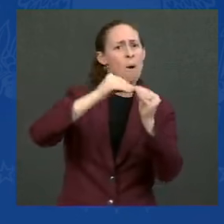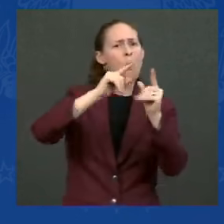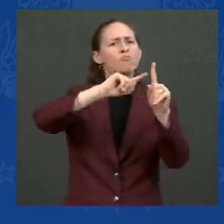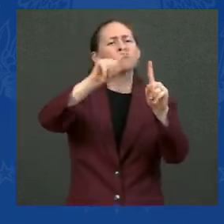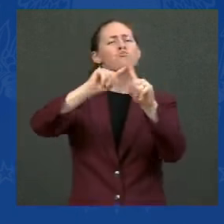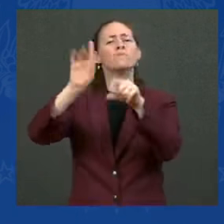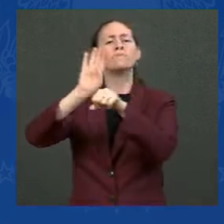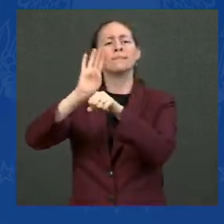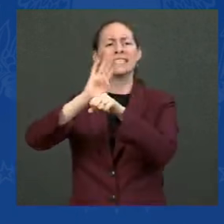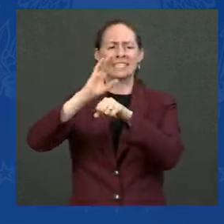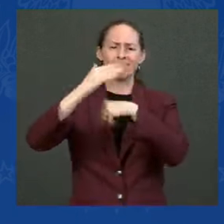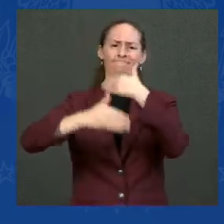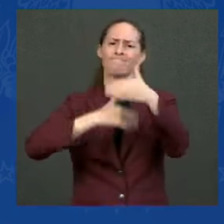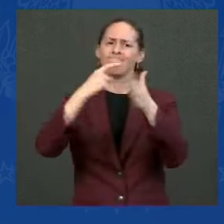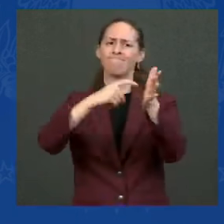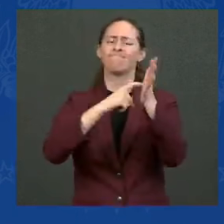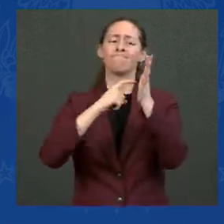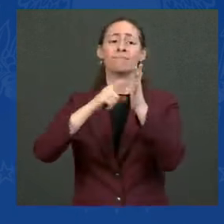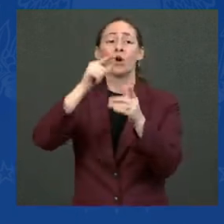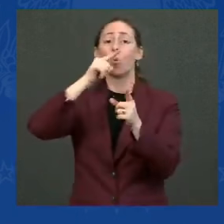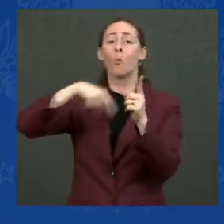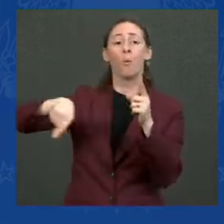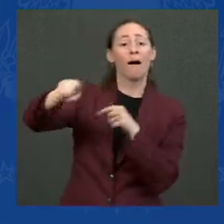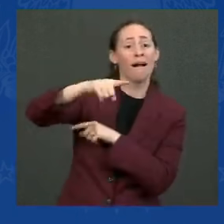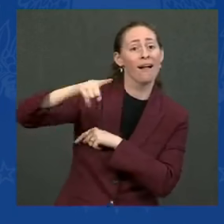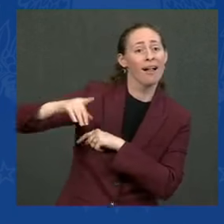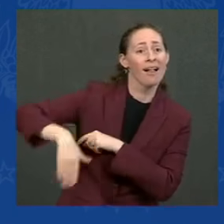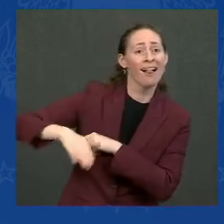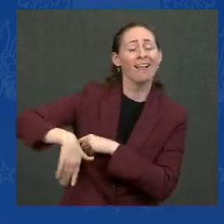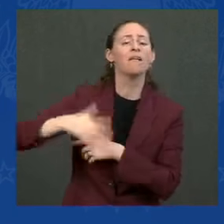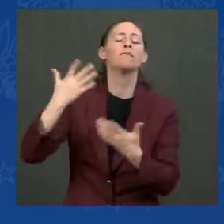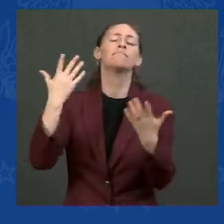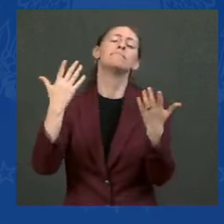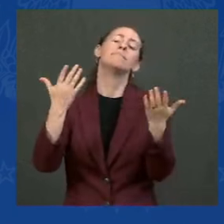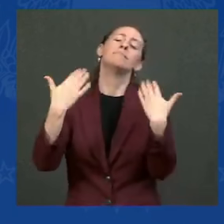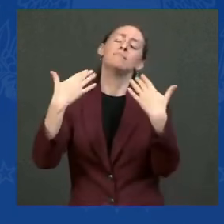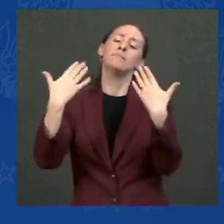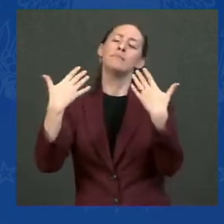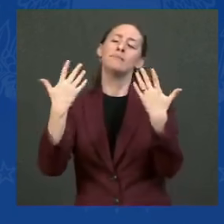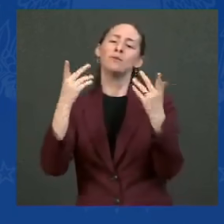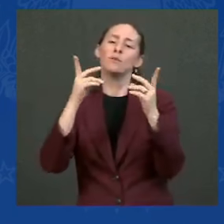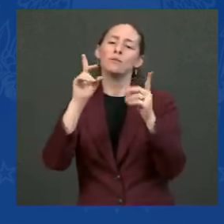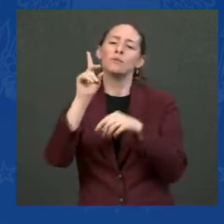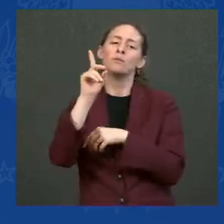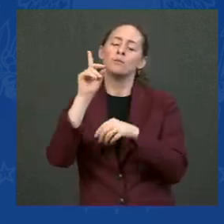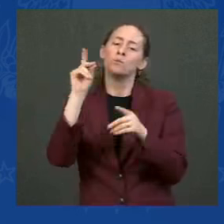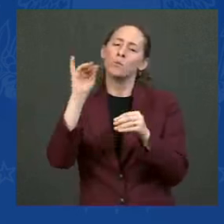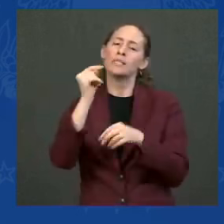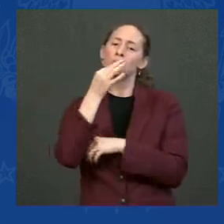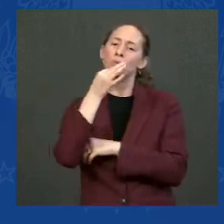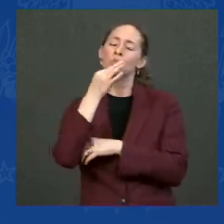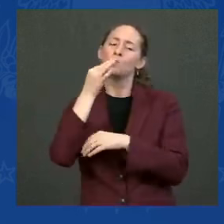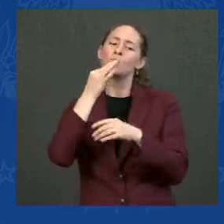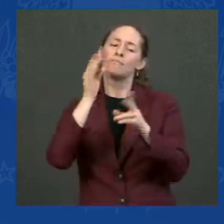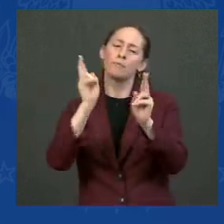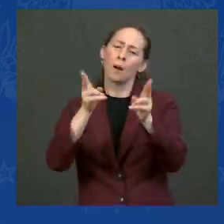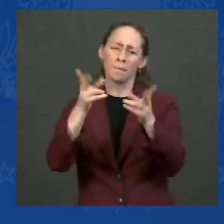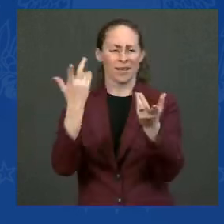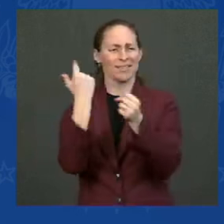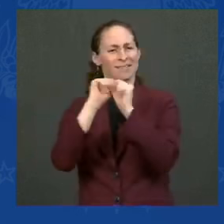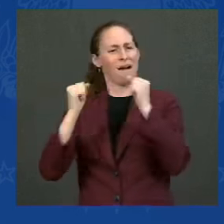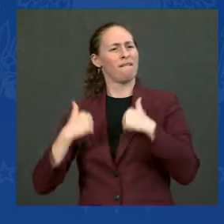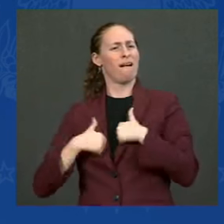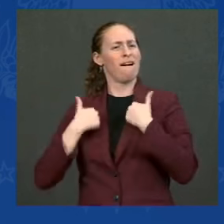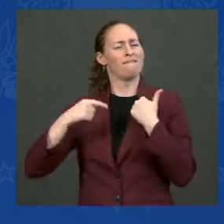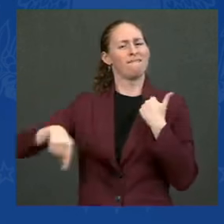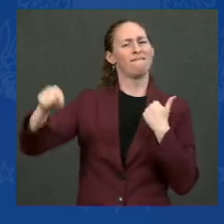And for folks who haven't gotten vaccinated, get it done. Do the right thing. It can save your life. It can save the lives of